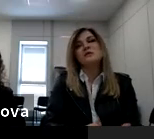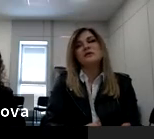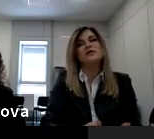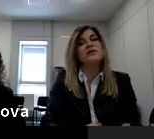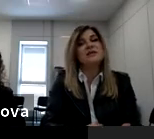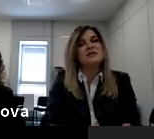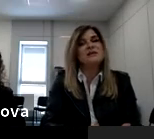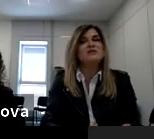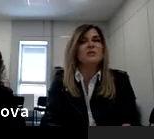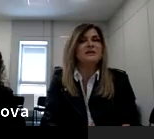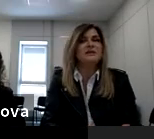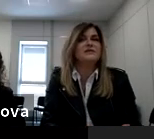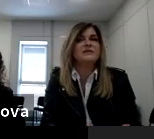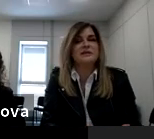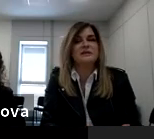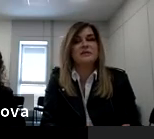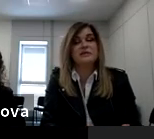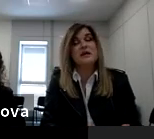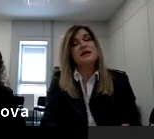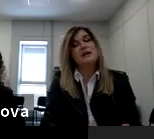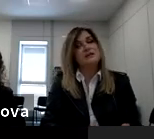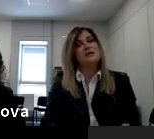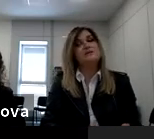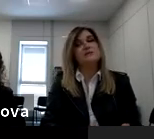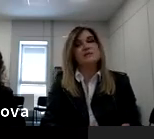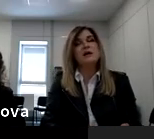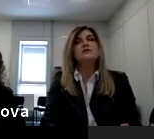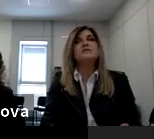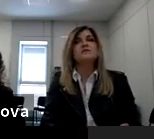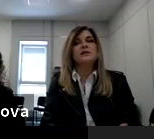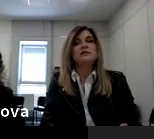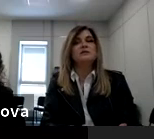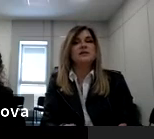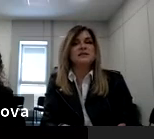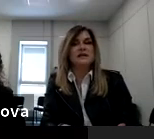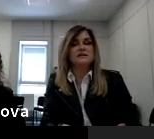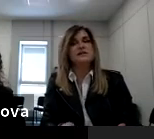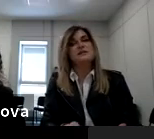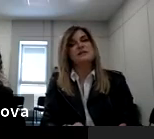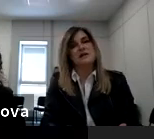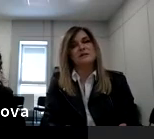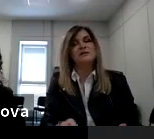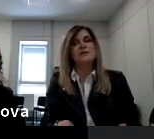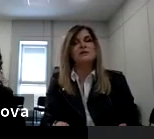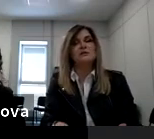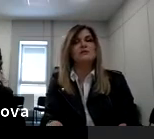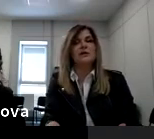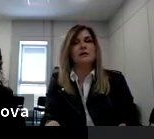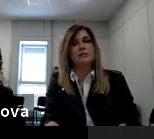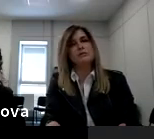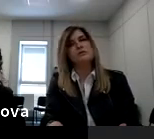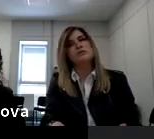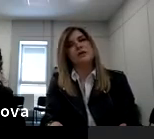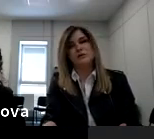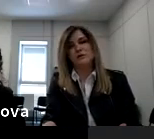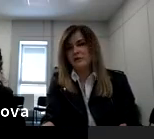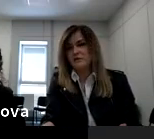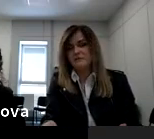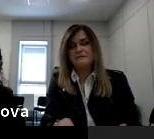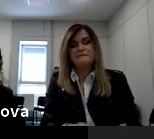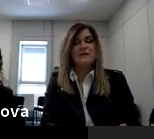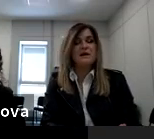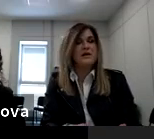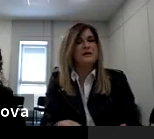use 30, each one is 30 centimeters. It is a difference. So we need to understand the details in order to help you to